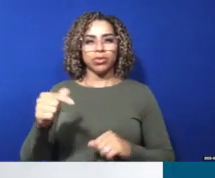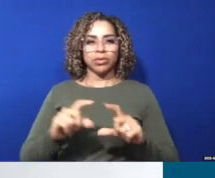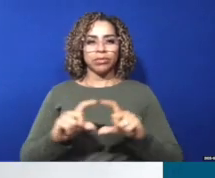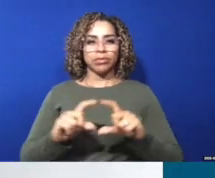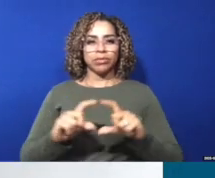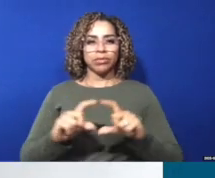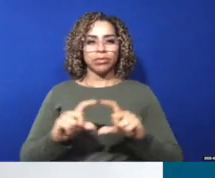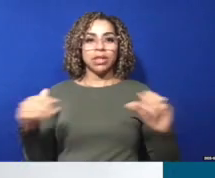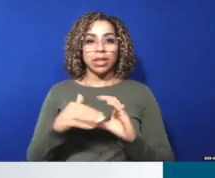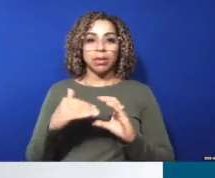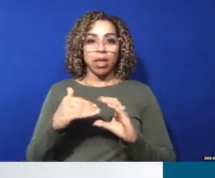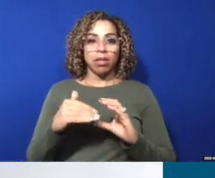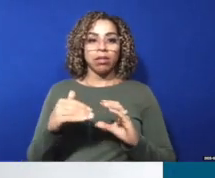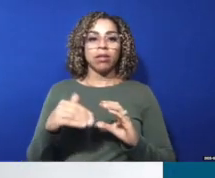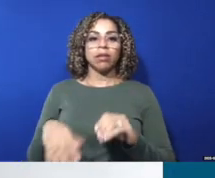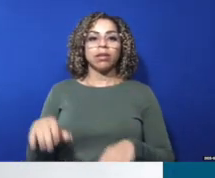incentives at